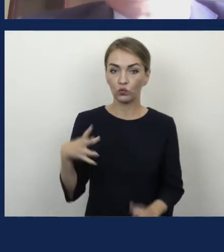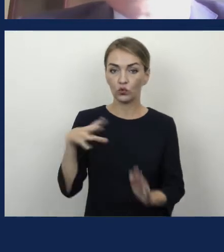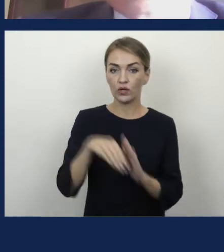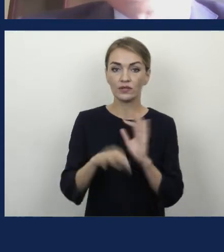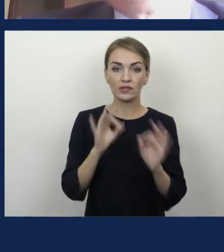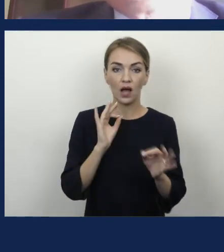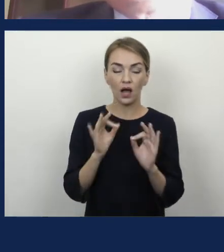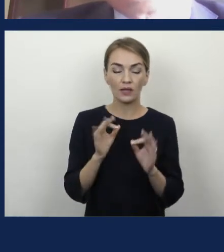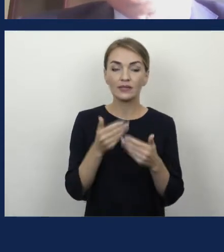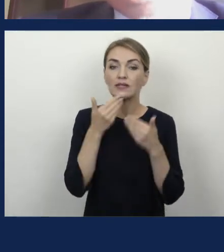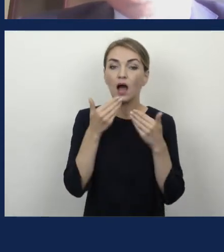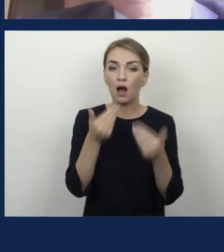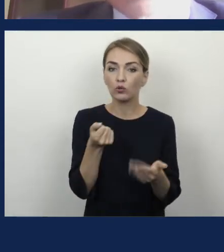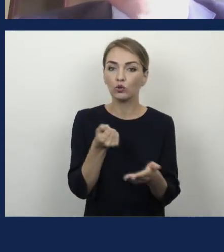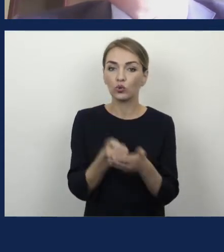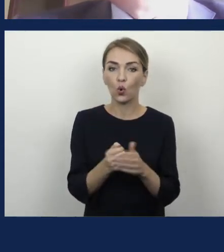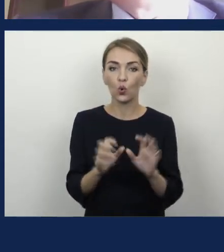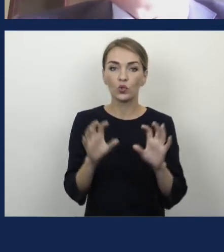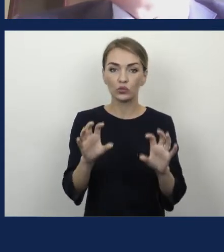Court